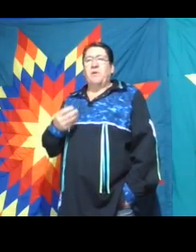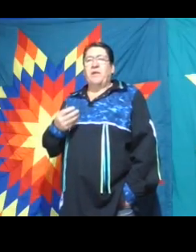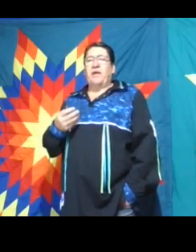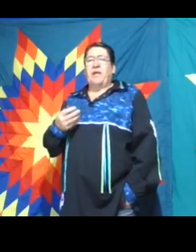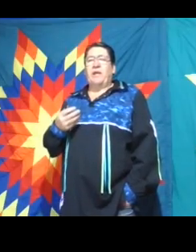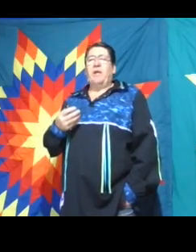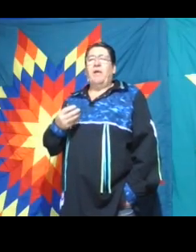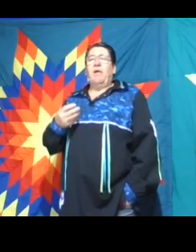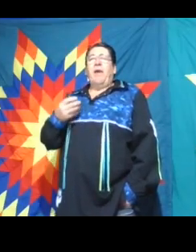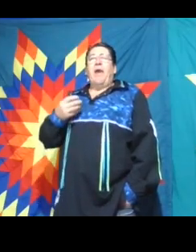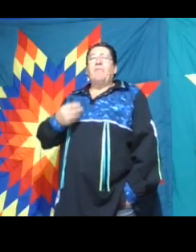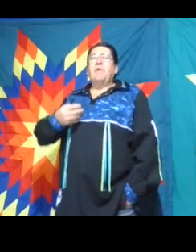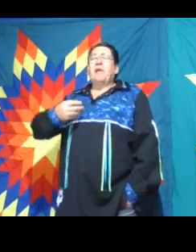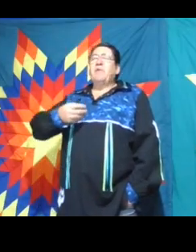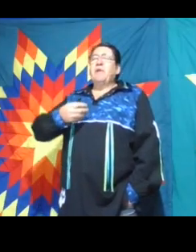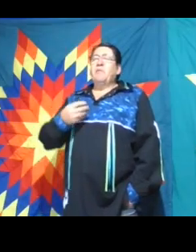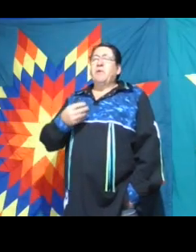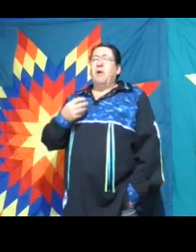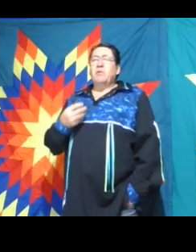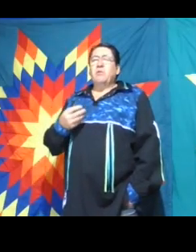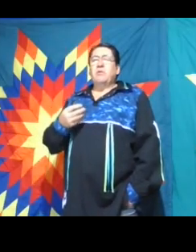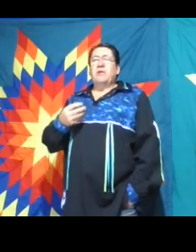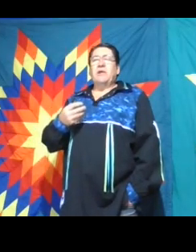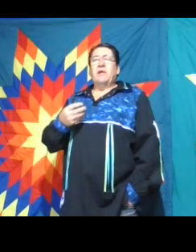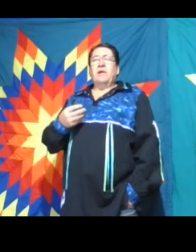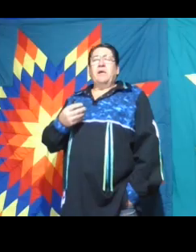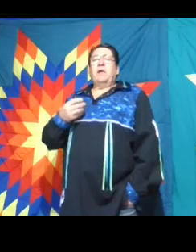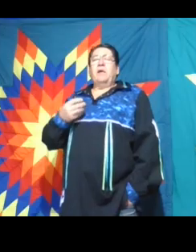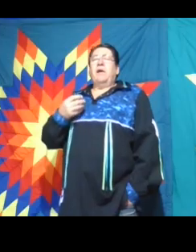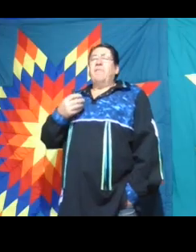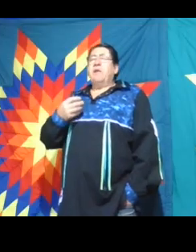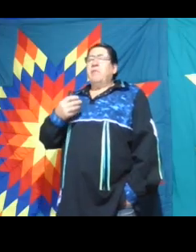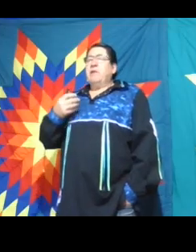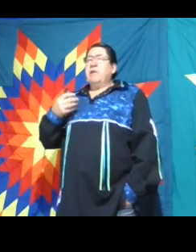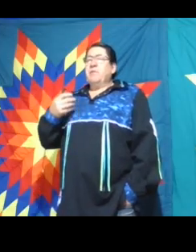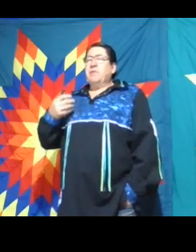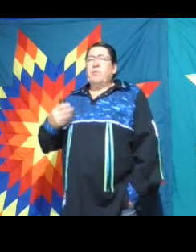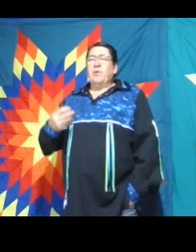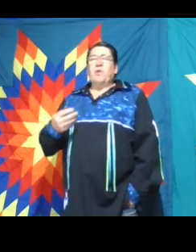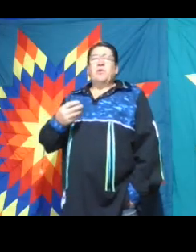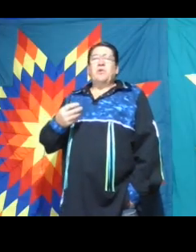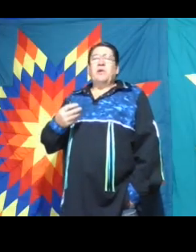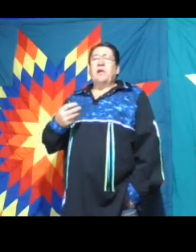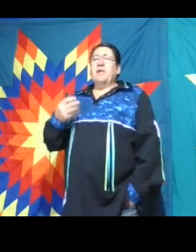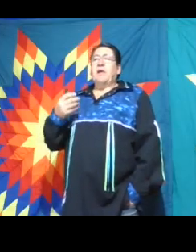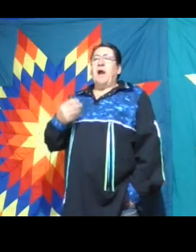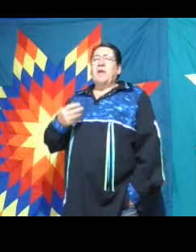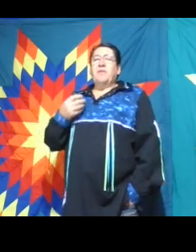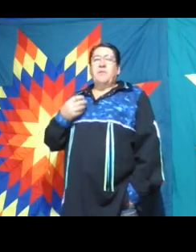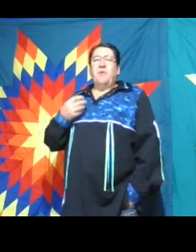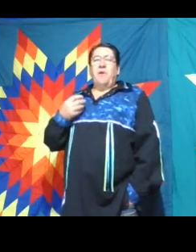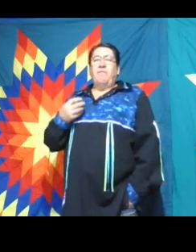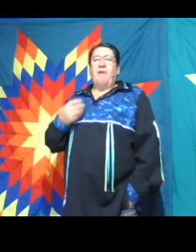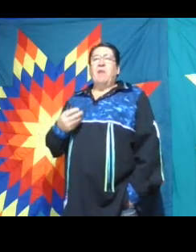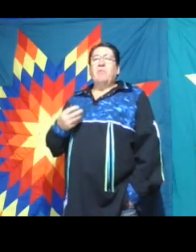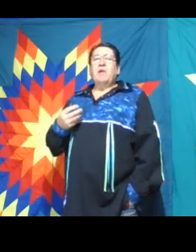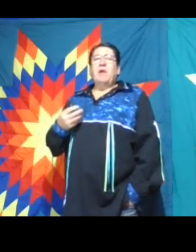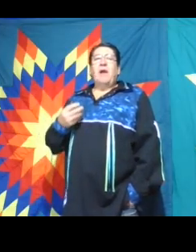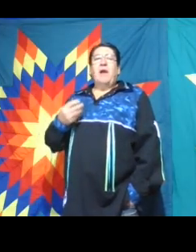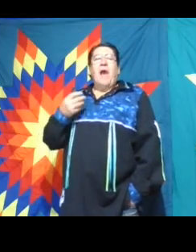and orientated. Everything we do culturally, everything we do spiritually is either through